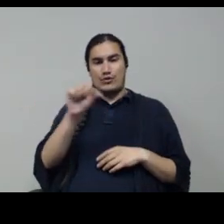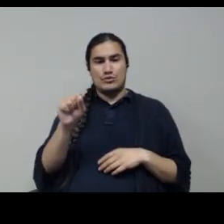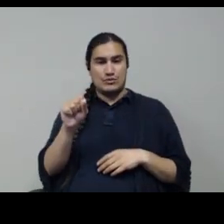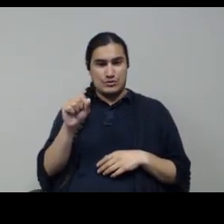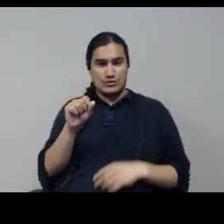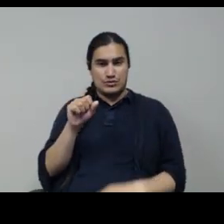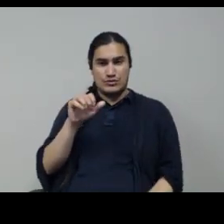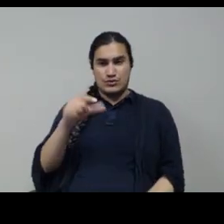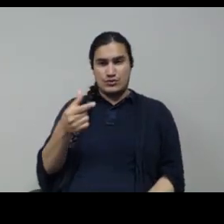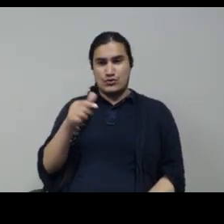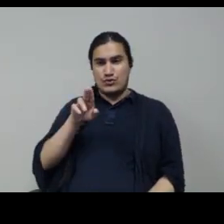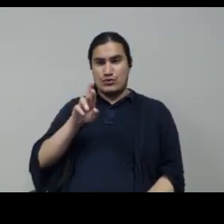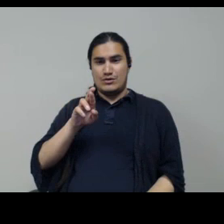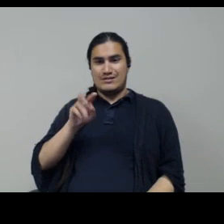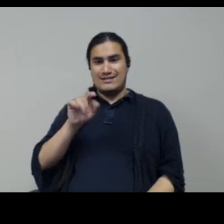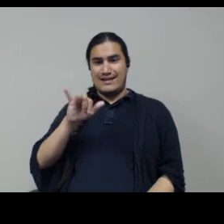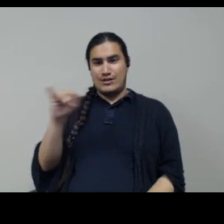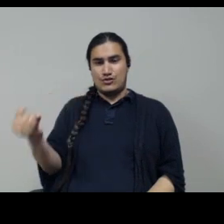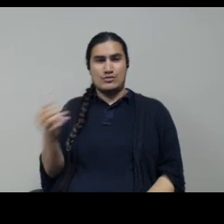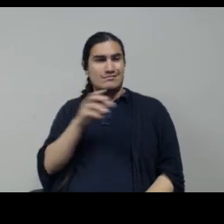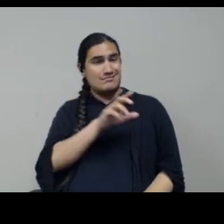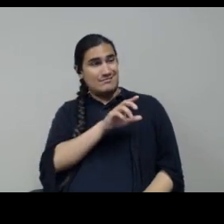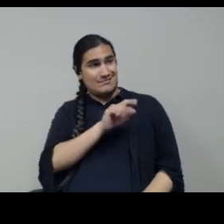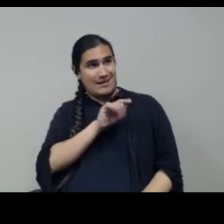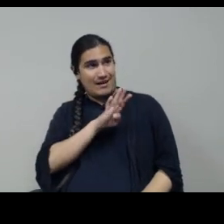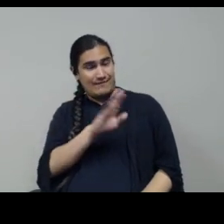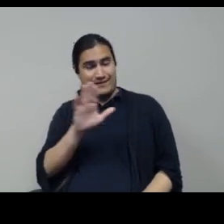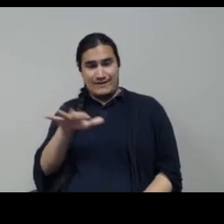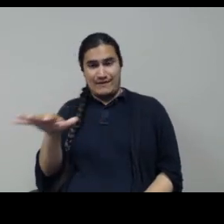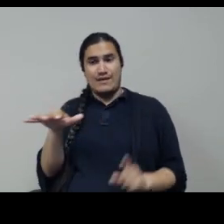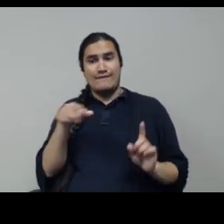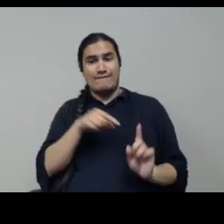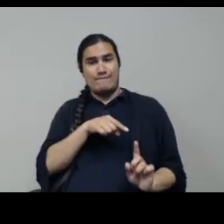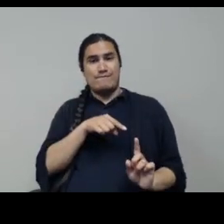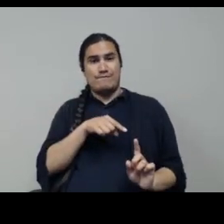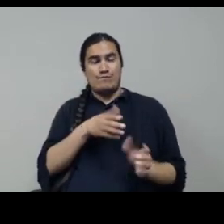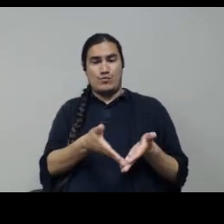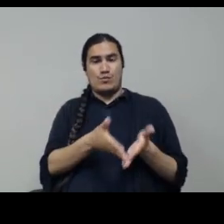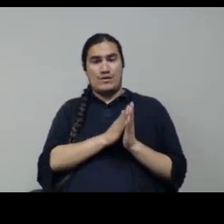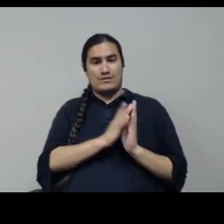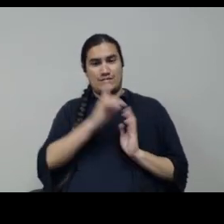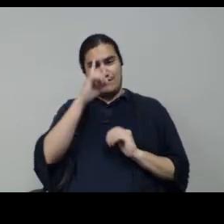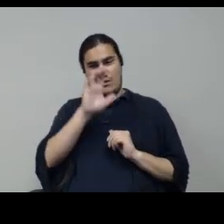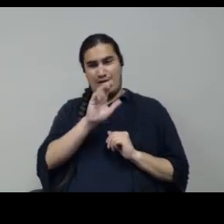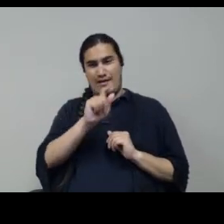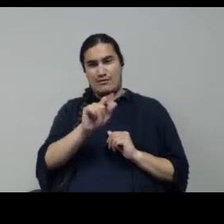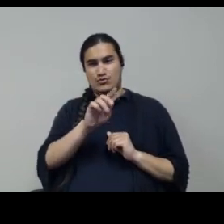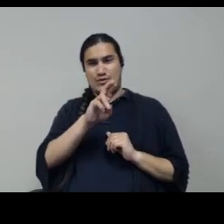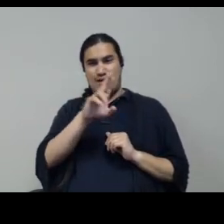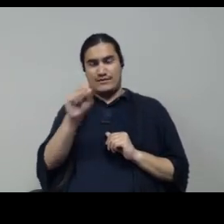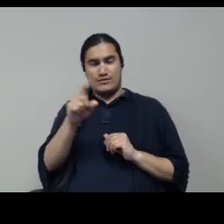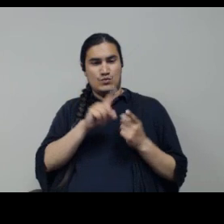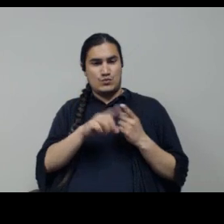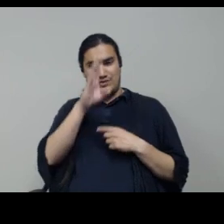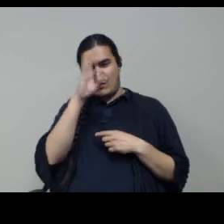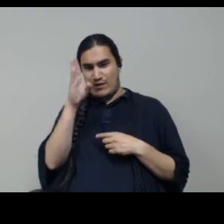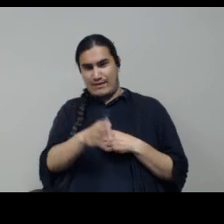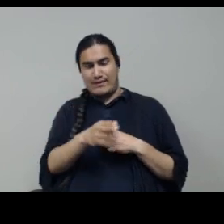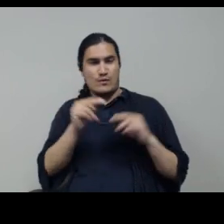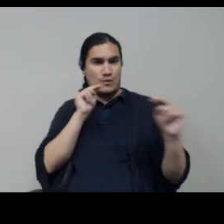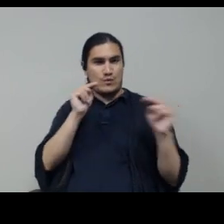you. Commissioners, tab 55 is a request for Caltrans to directly negotiate